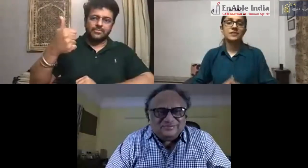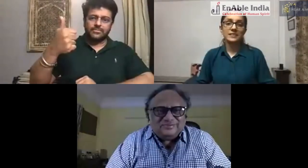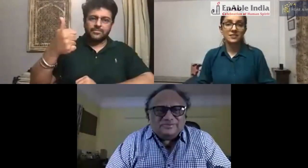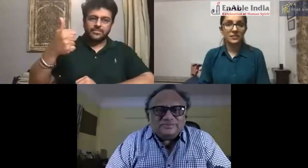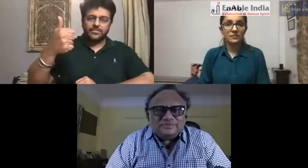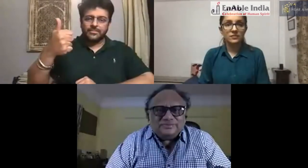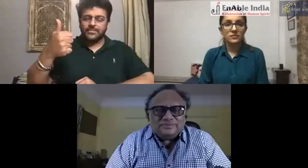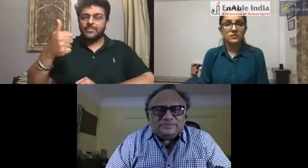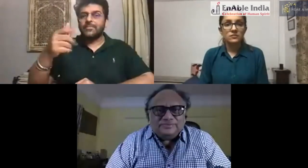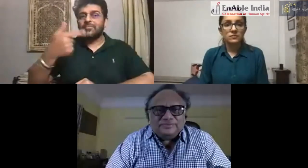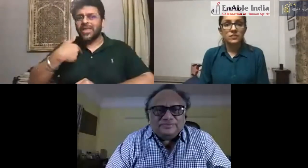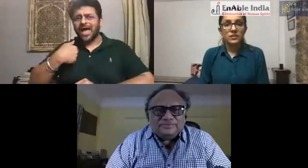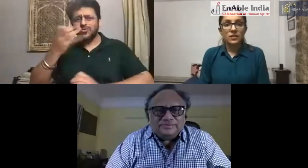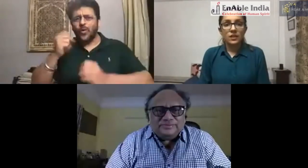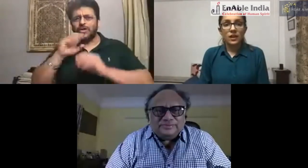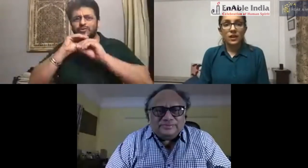Great, great.